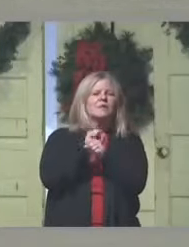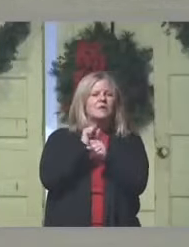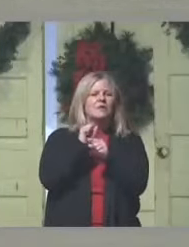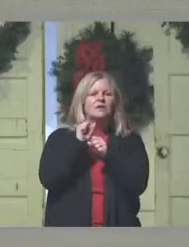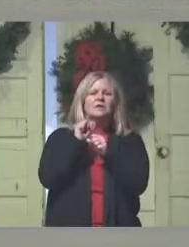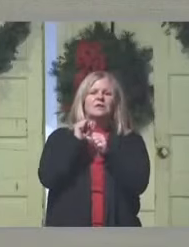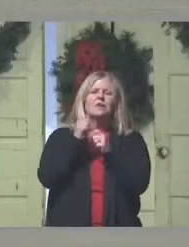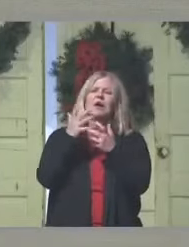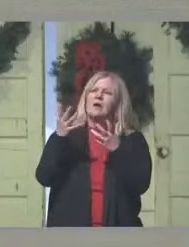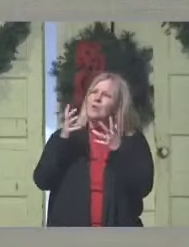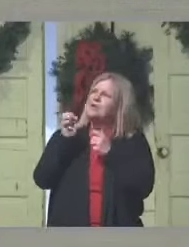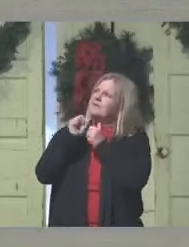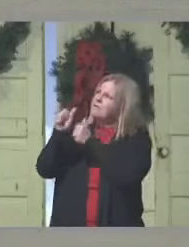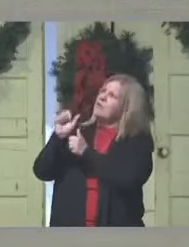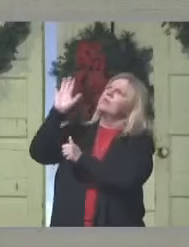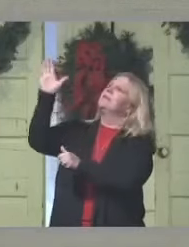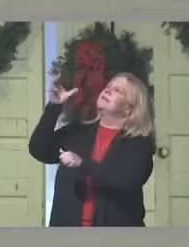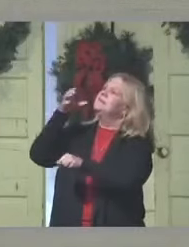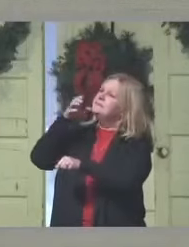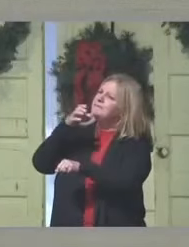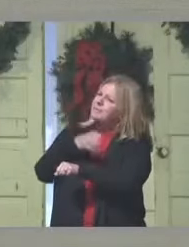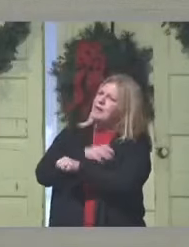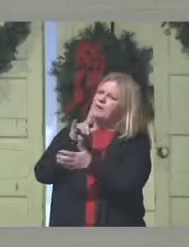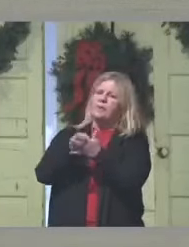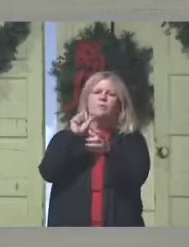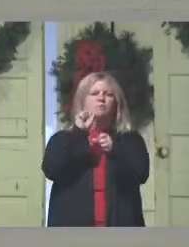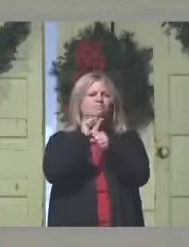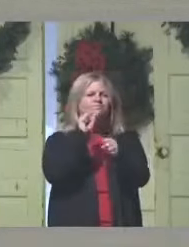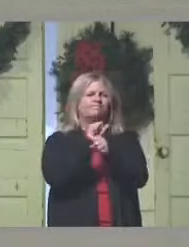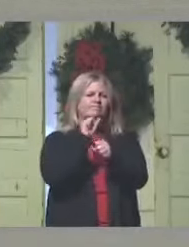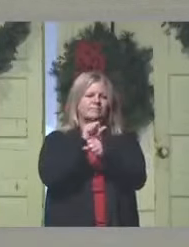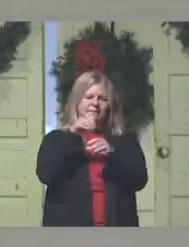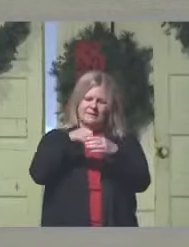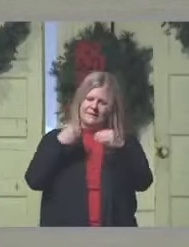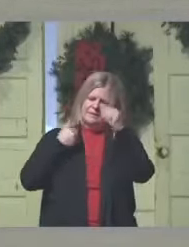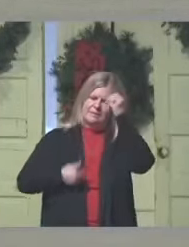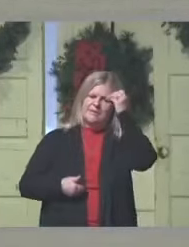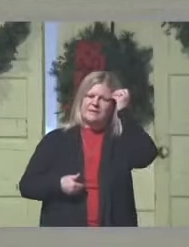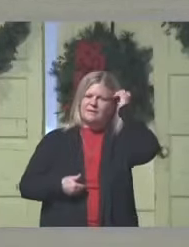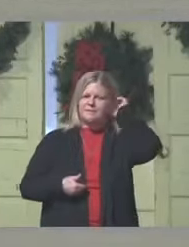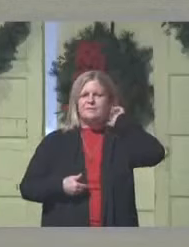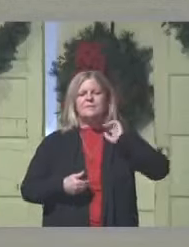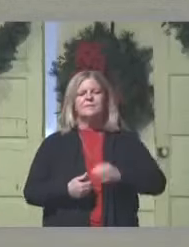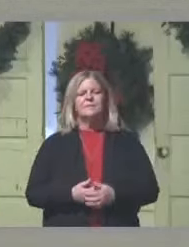to his power that mightily works within me.